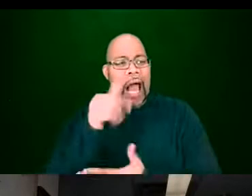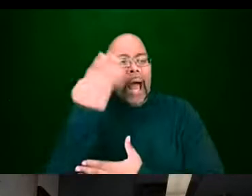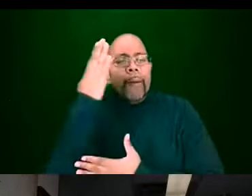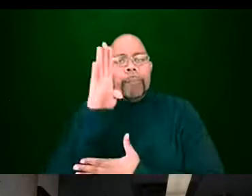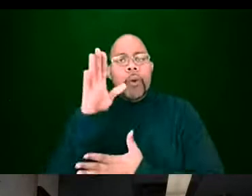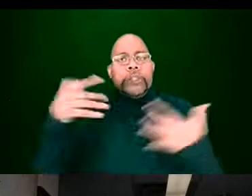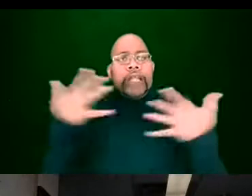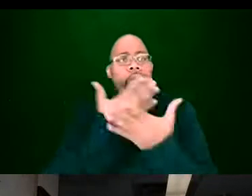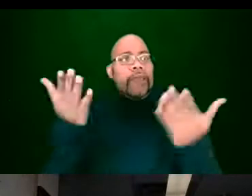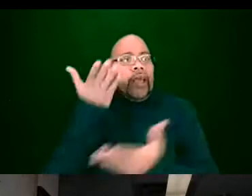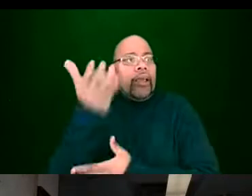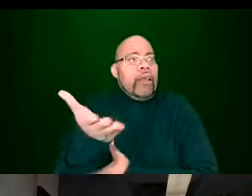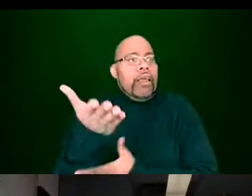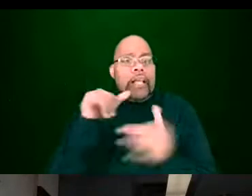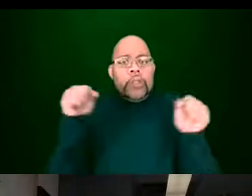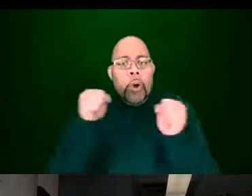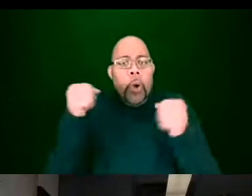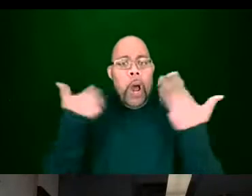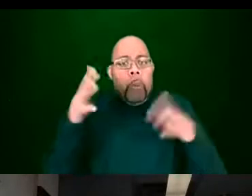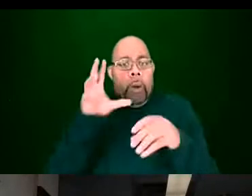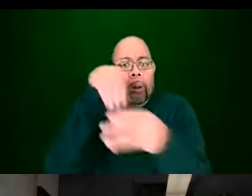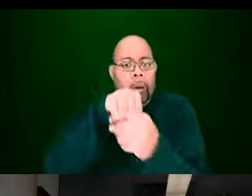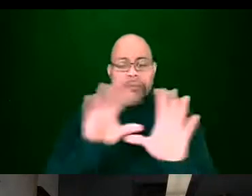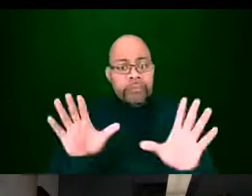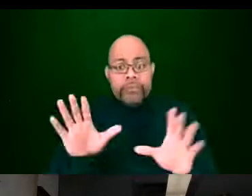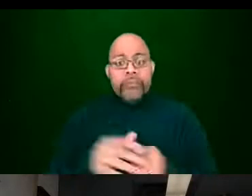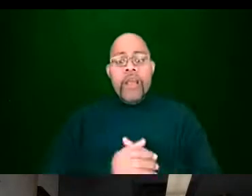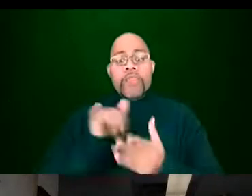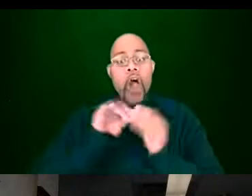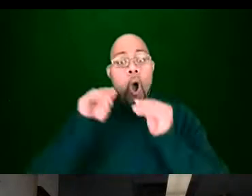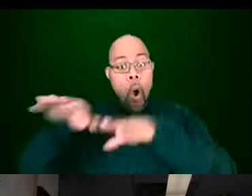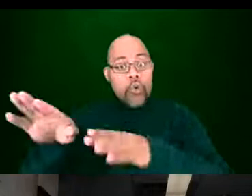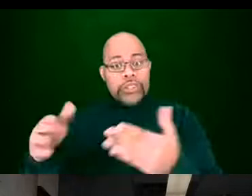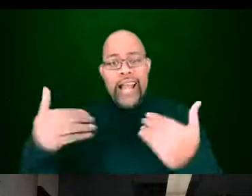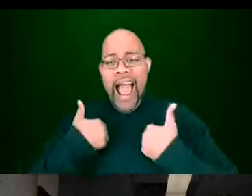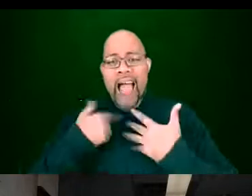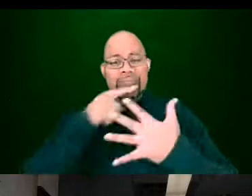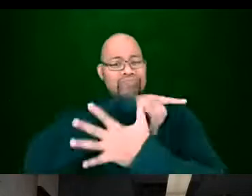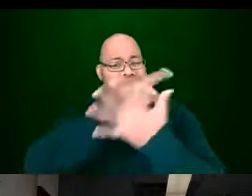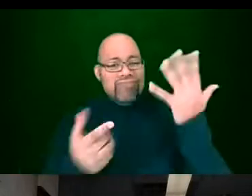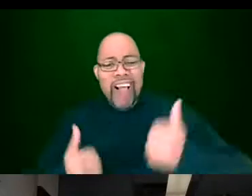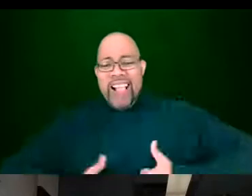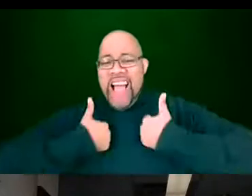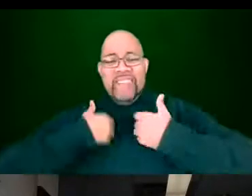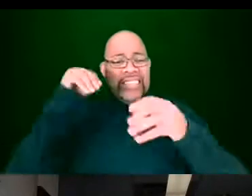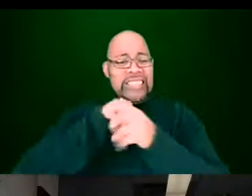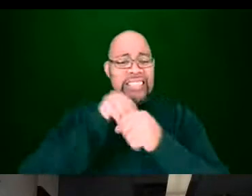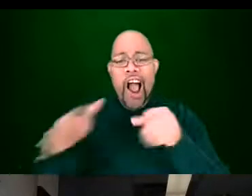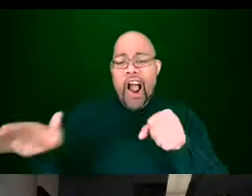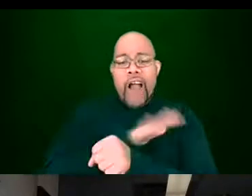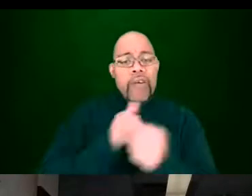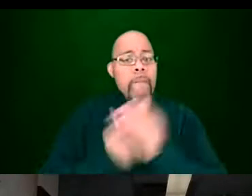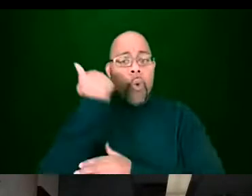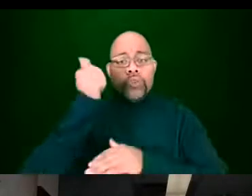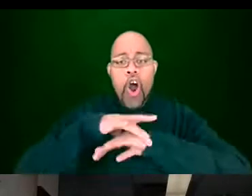of scary thing that's cold and I don't want to get into. This ocean has all sorts of life in it. It covers most of the